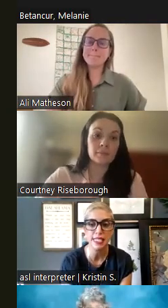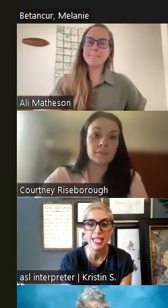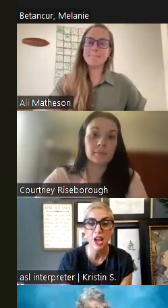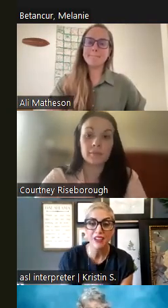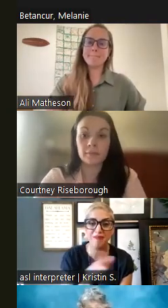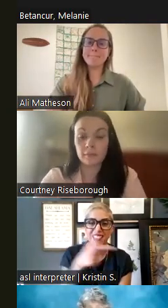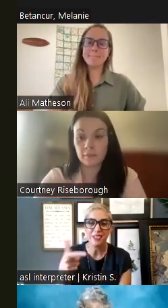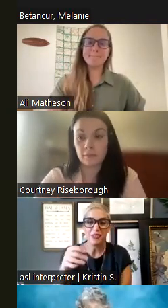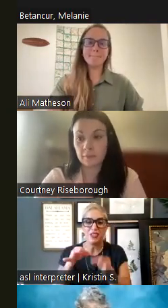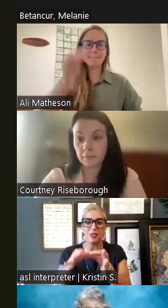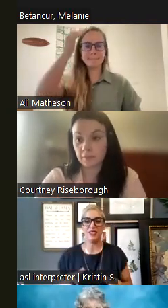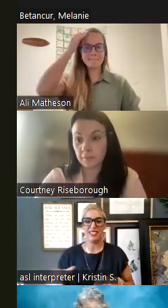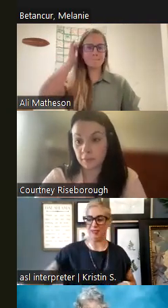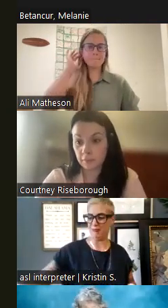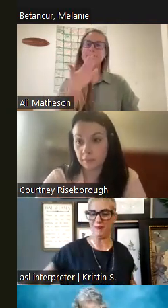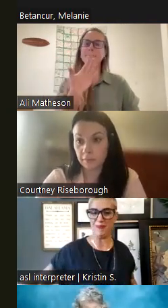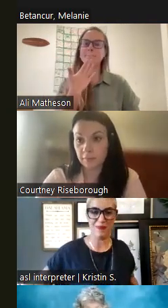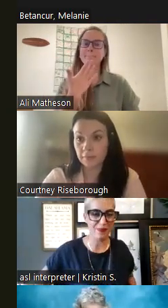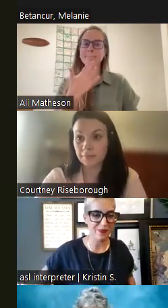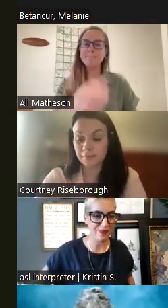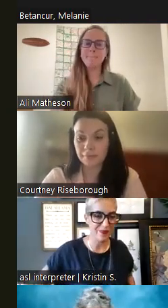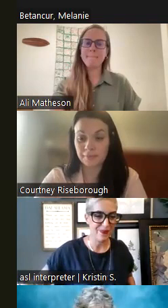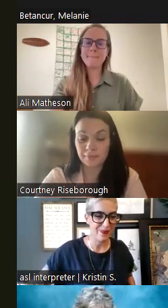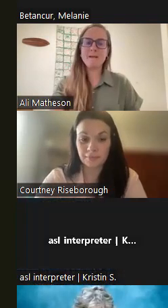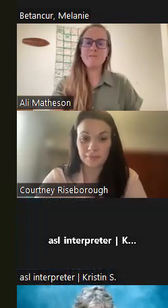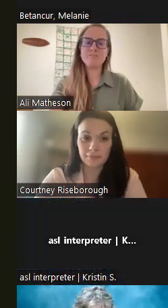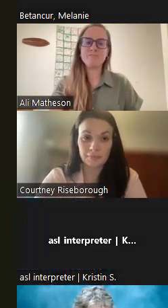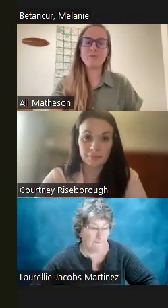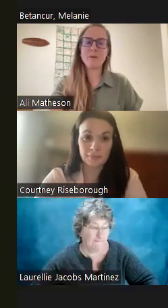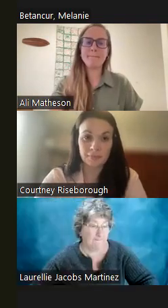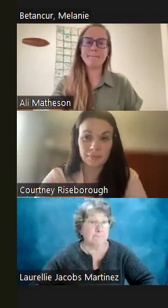Next, let's switch interpreters.